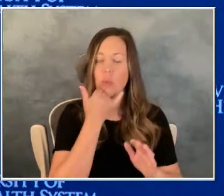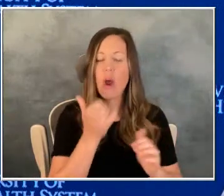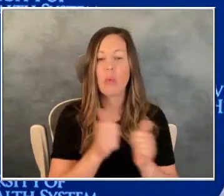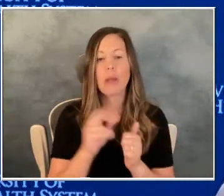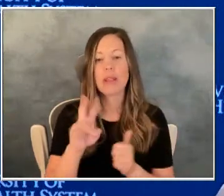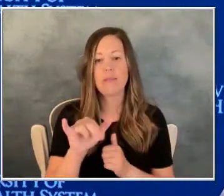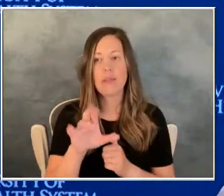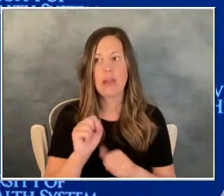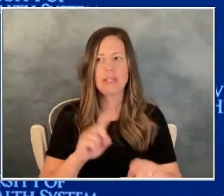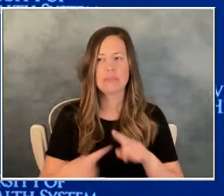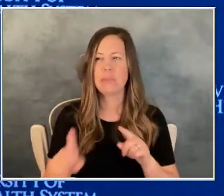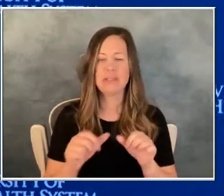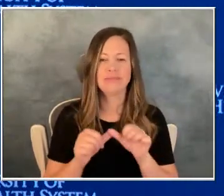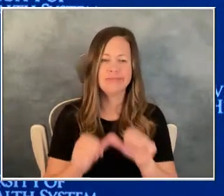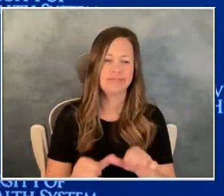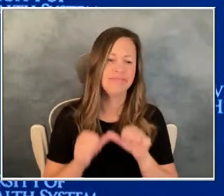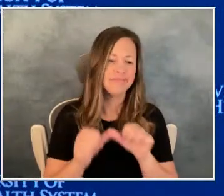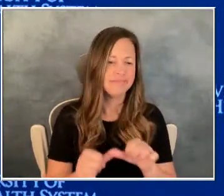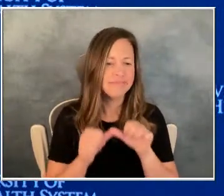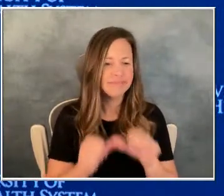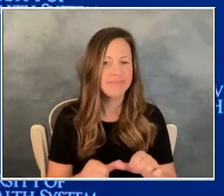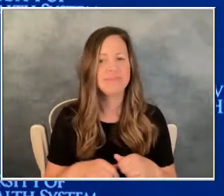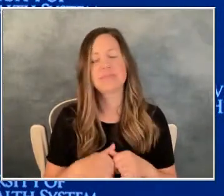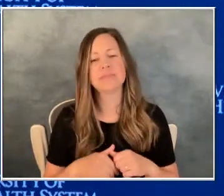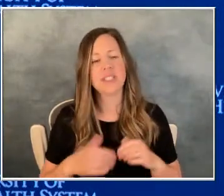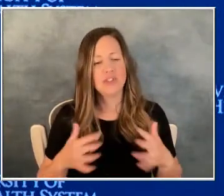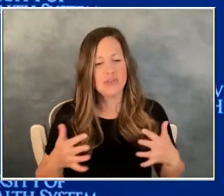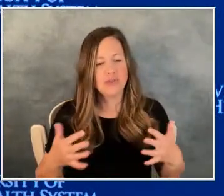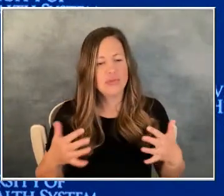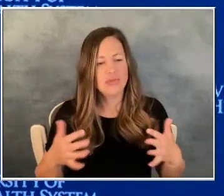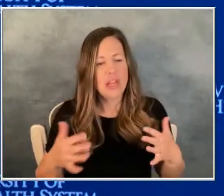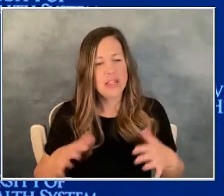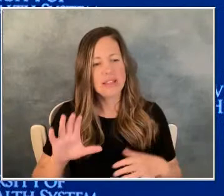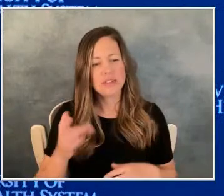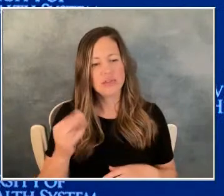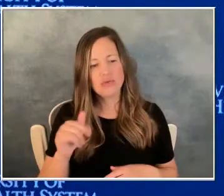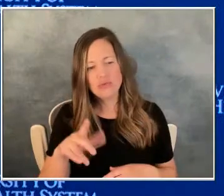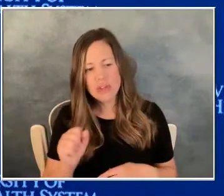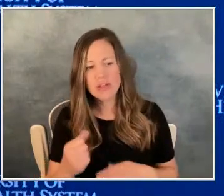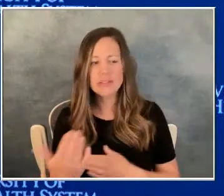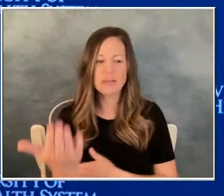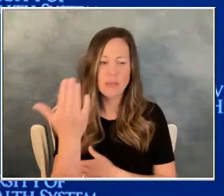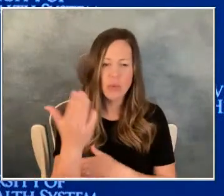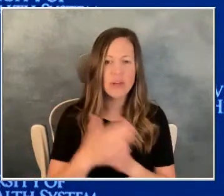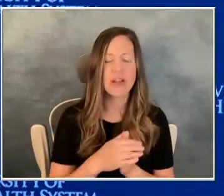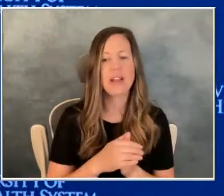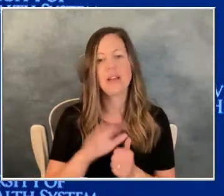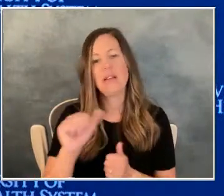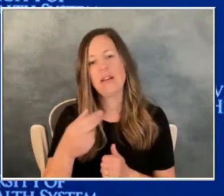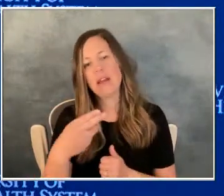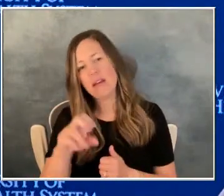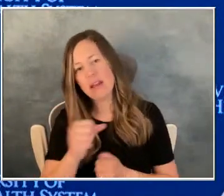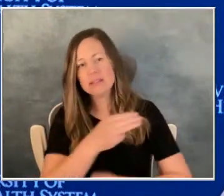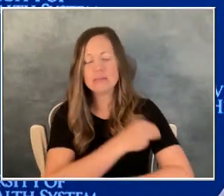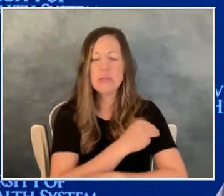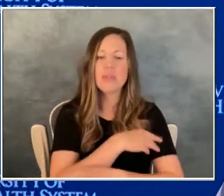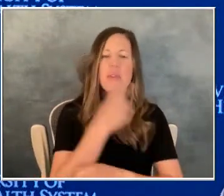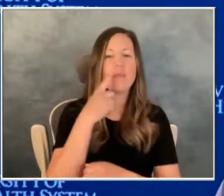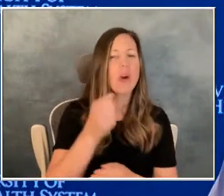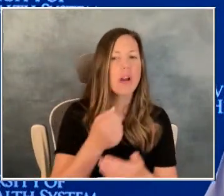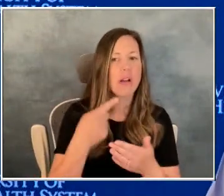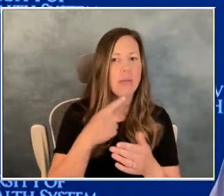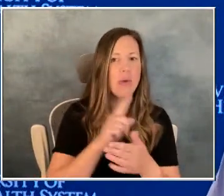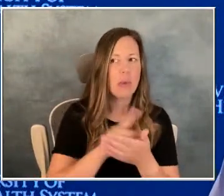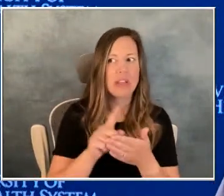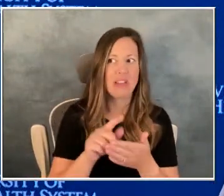having chills and shakes in the morning, fevers, muscle aches, things of that nature for a couple weeks, 3 to 4